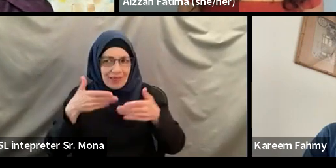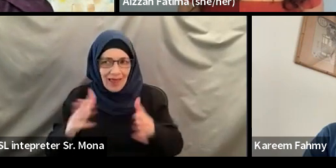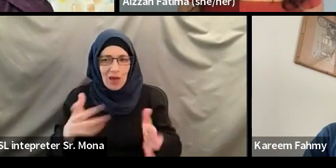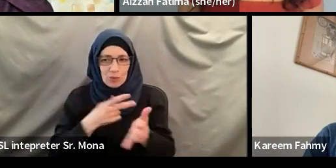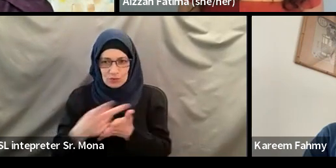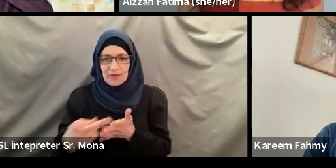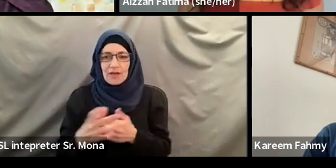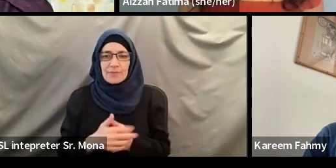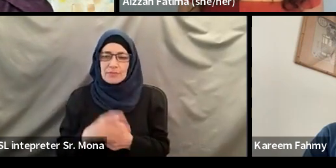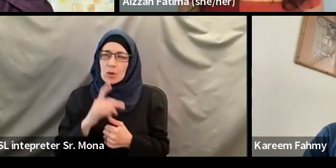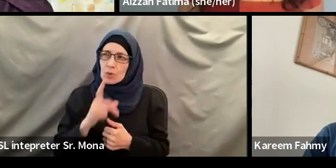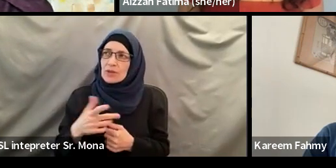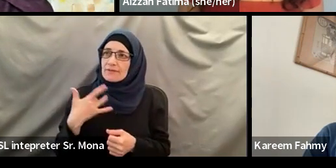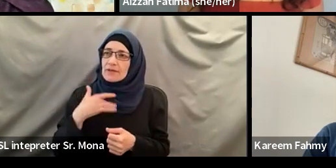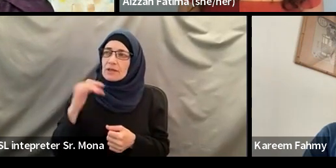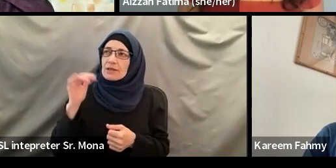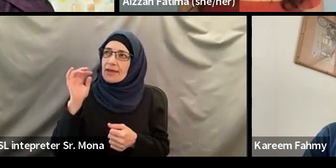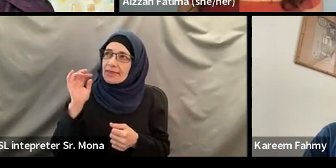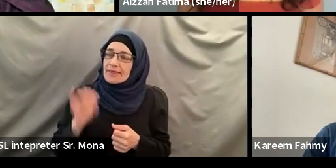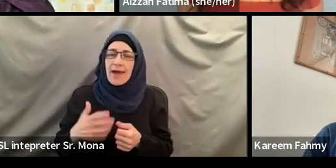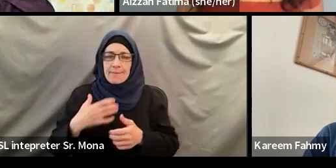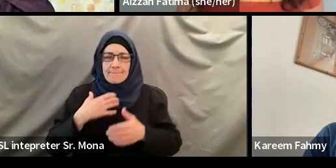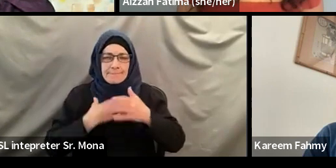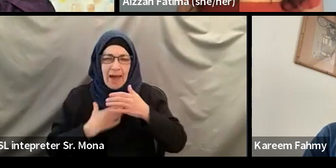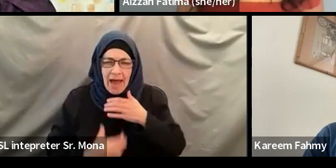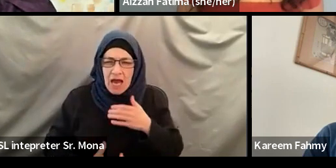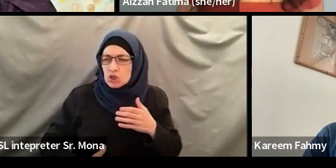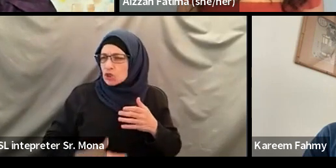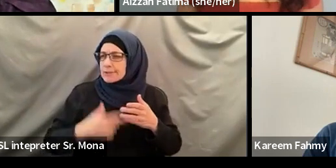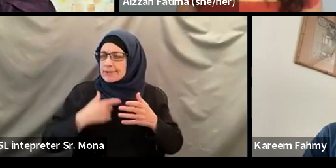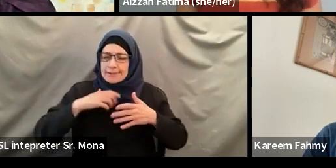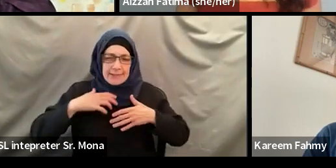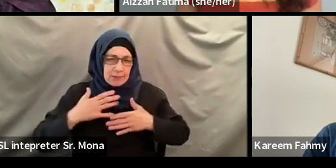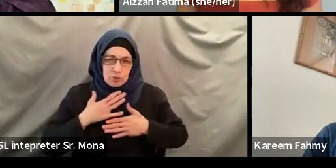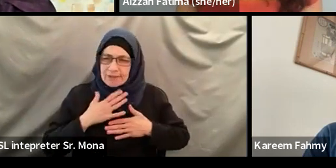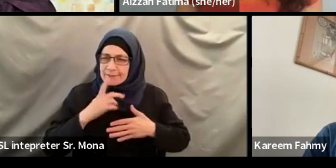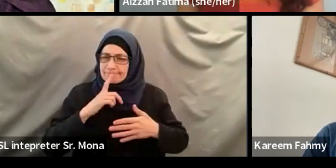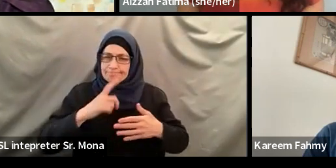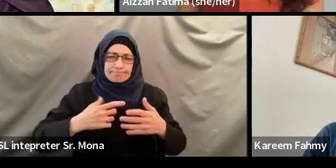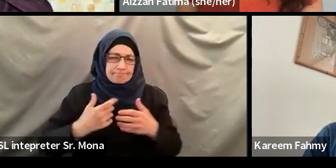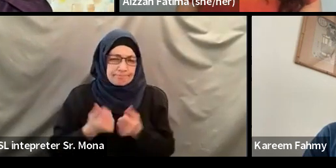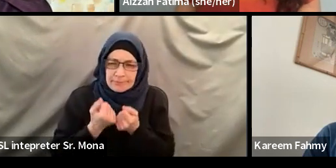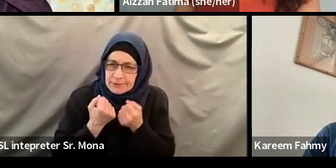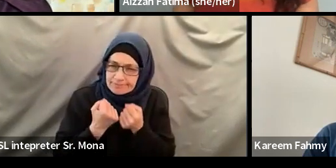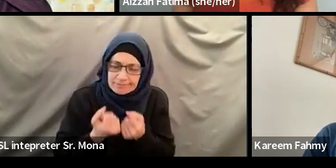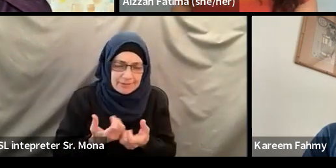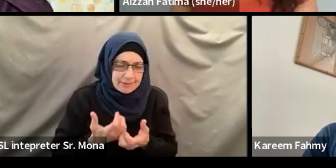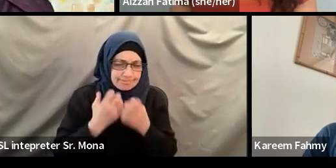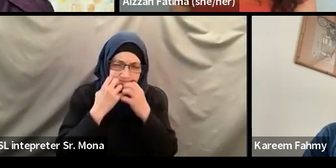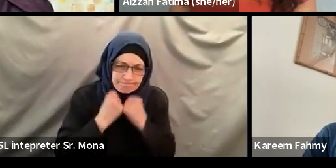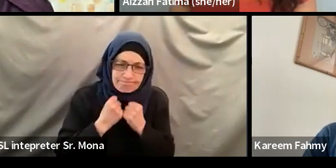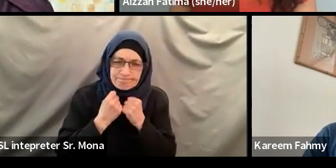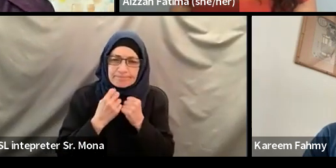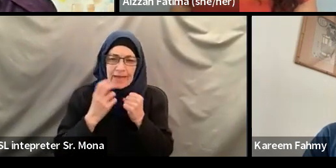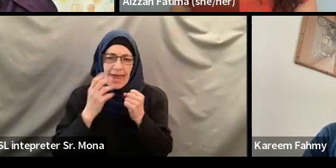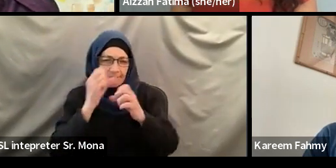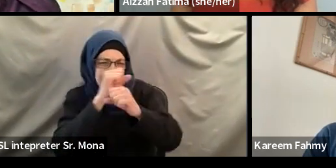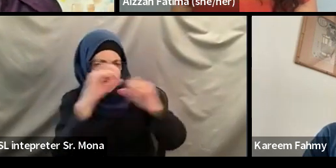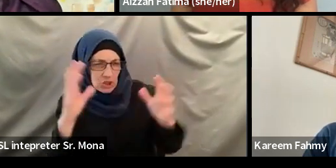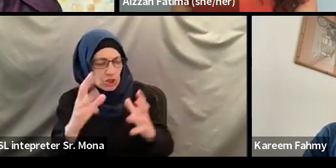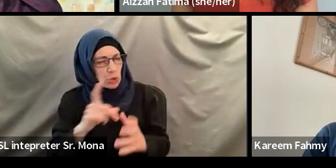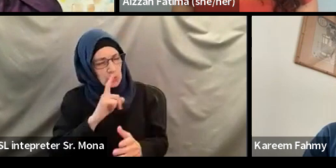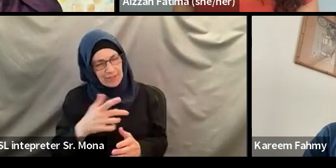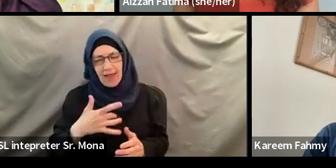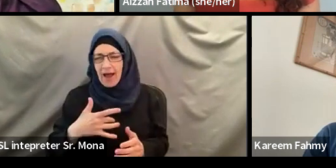level of passion and generosity and vision is something that I